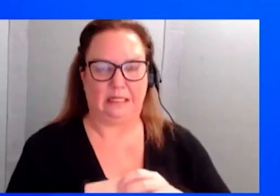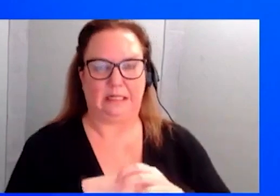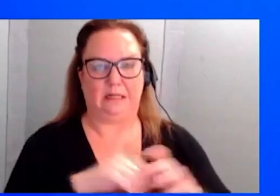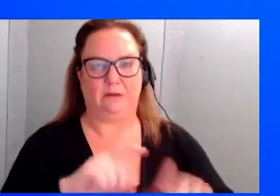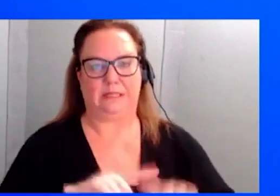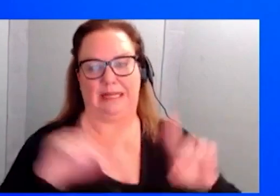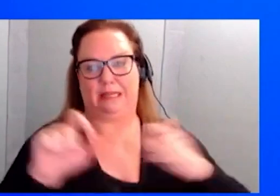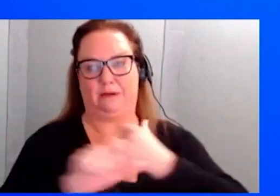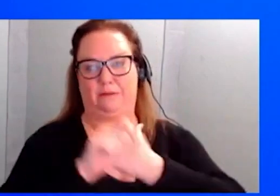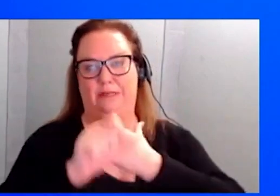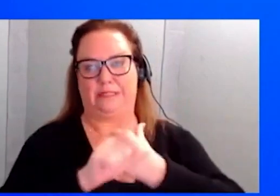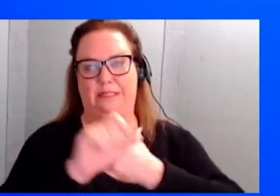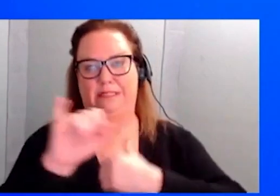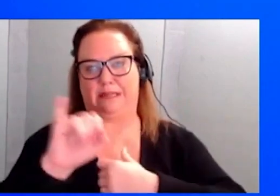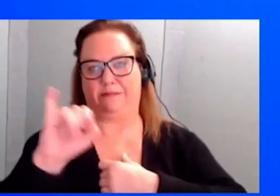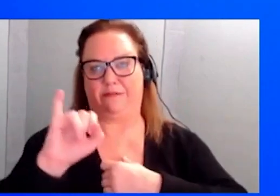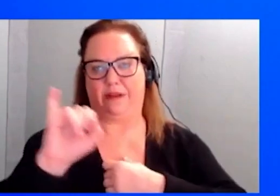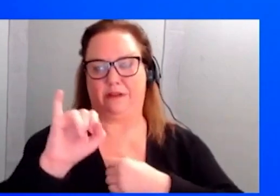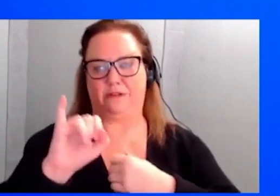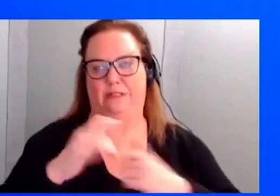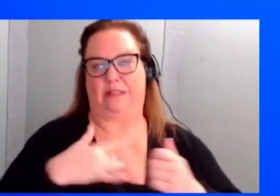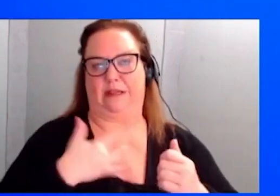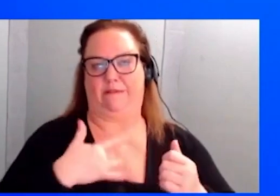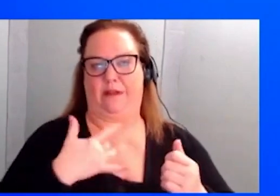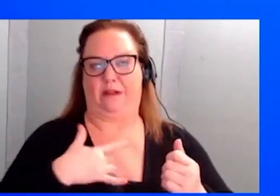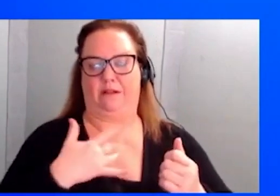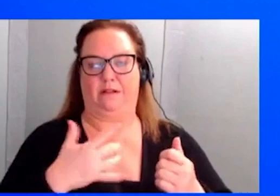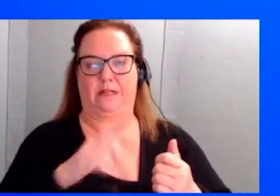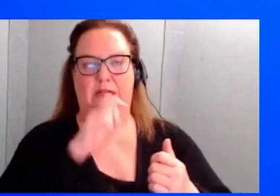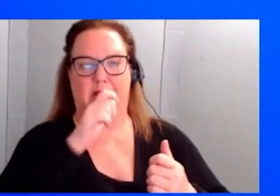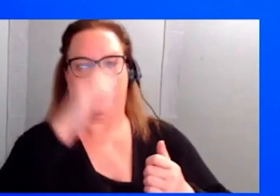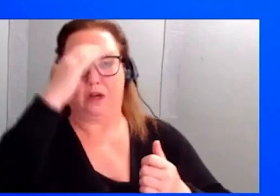because of infection. So they feared that, not